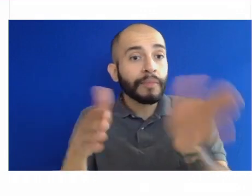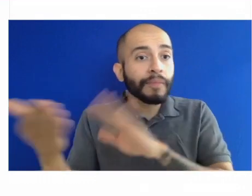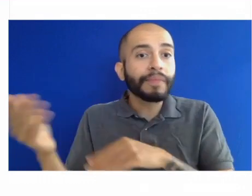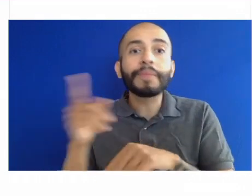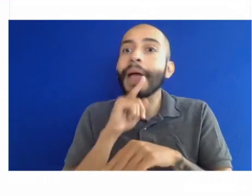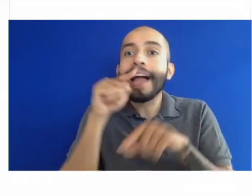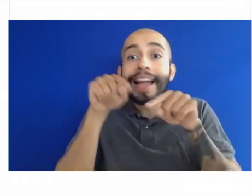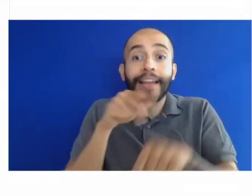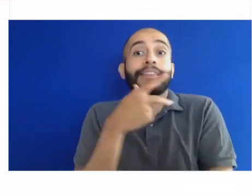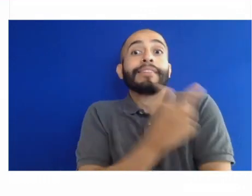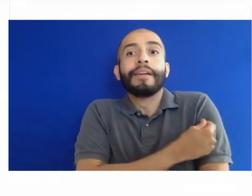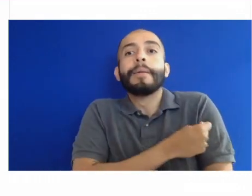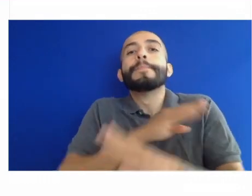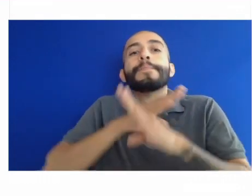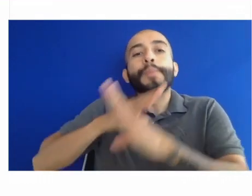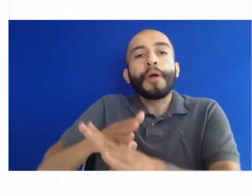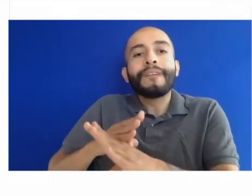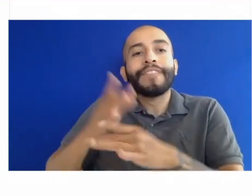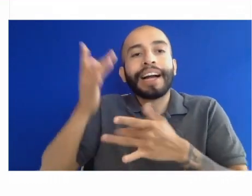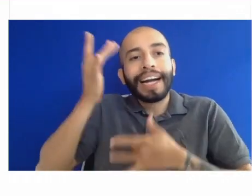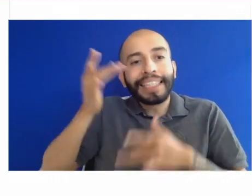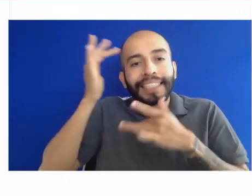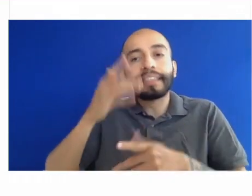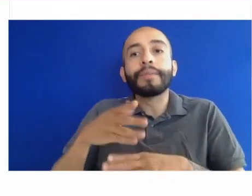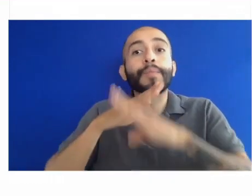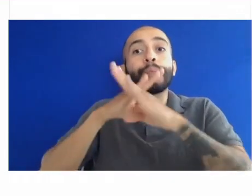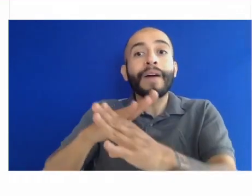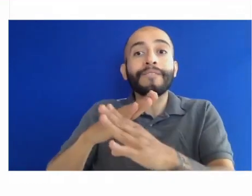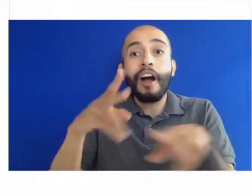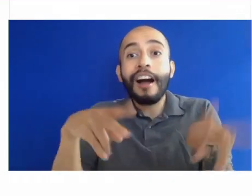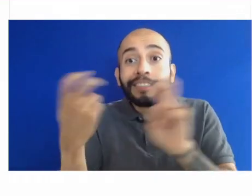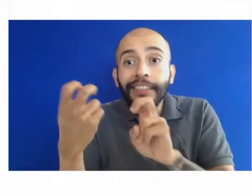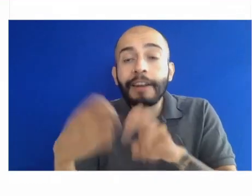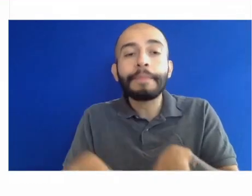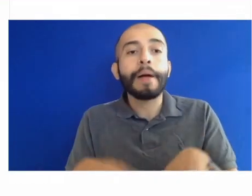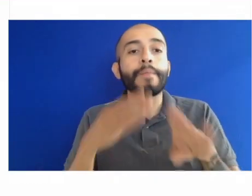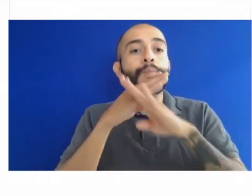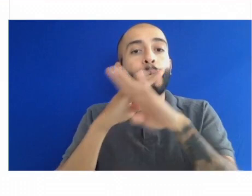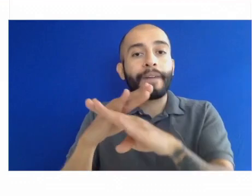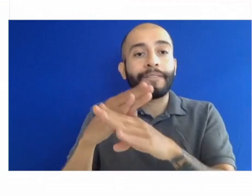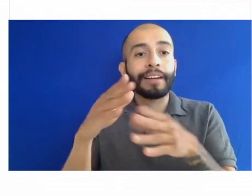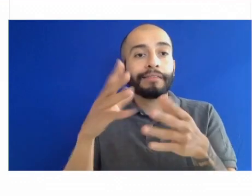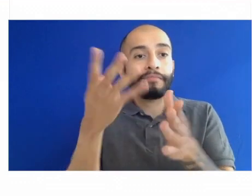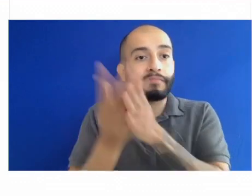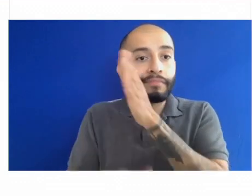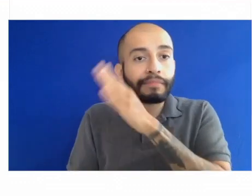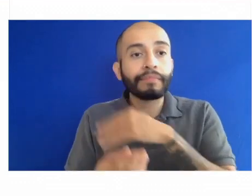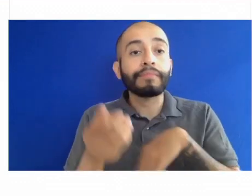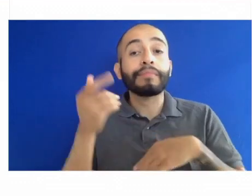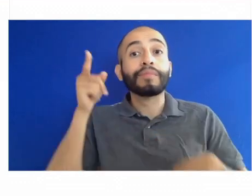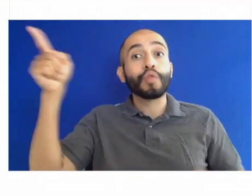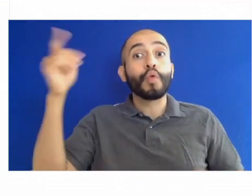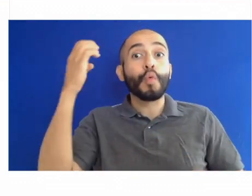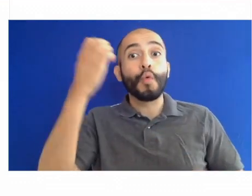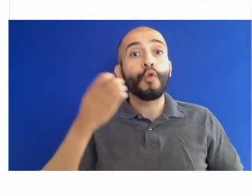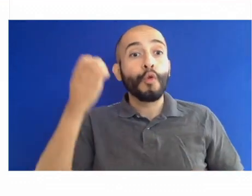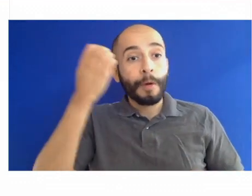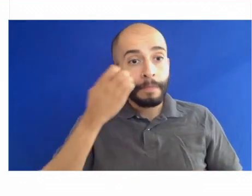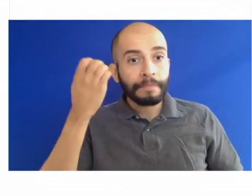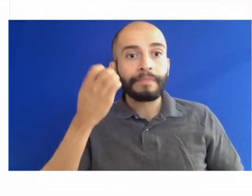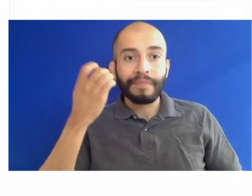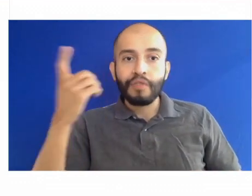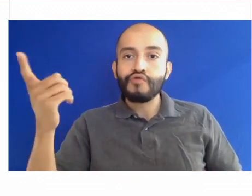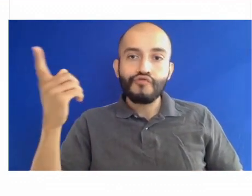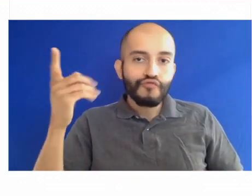in Europe, they are seeing in a number of countries the highest incidence of COVID they've seen since the beginning of the pandemic. Yet